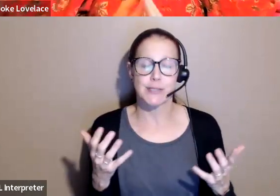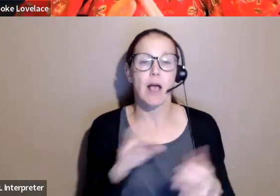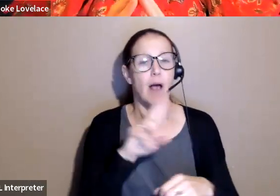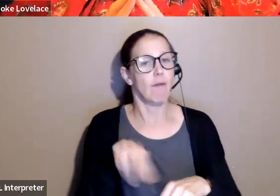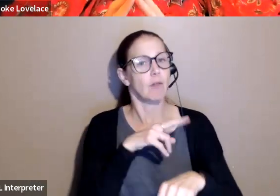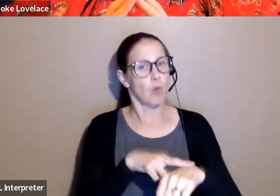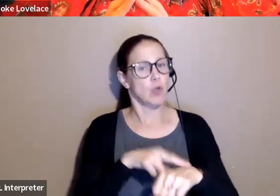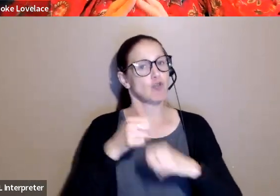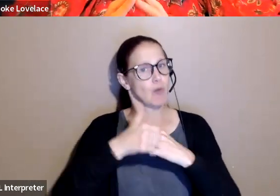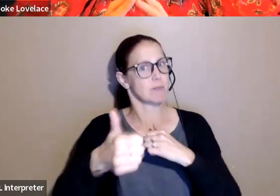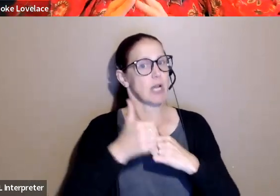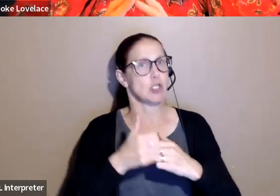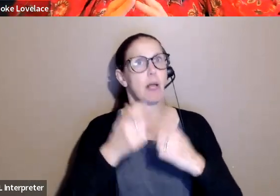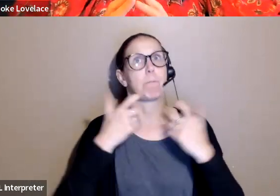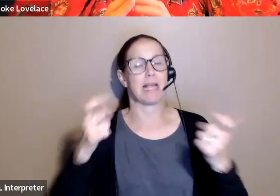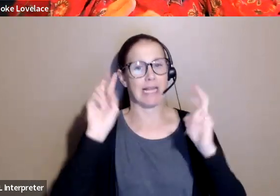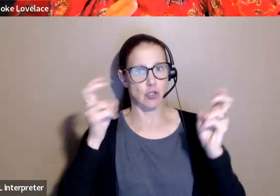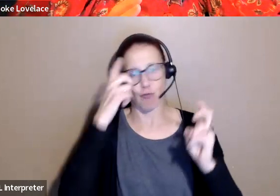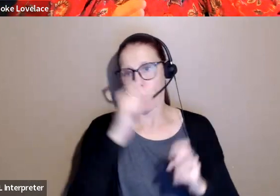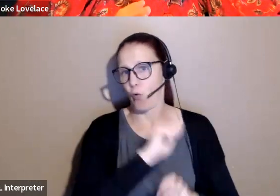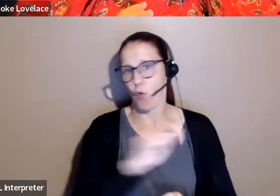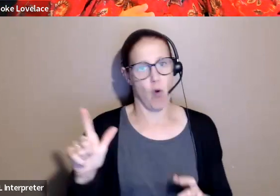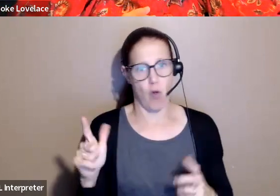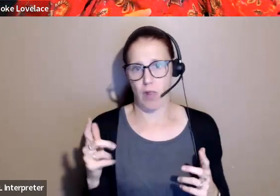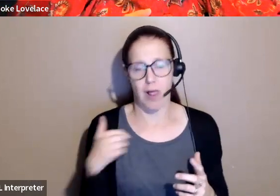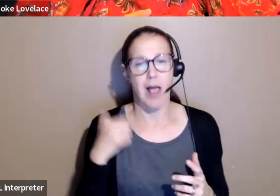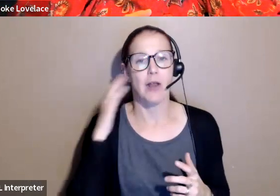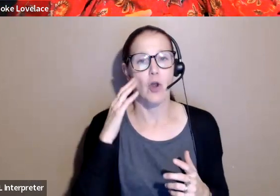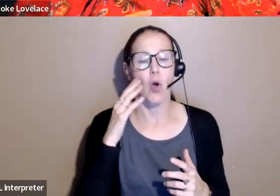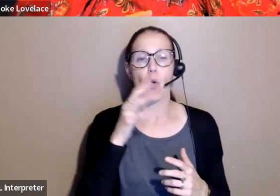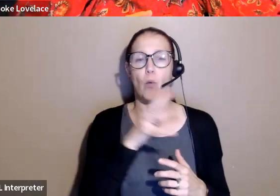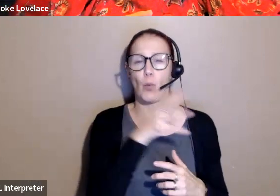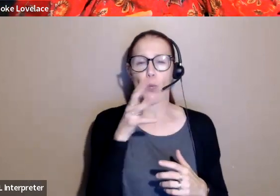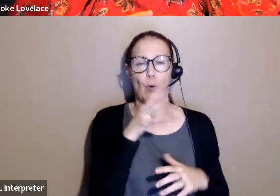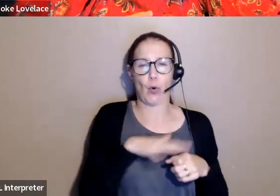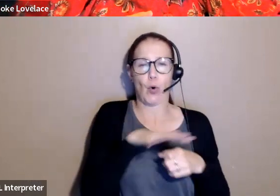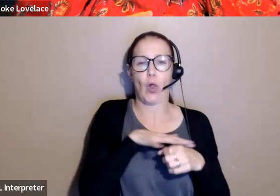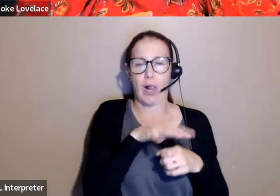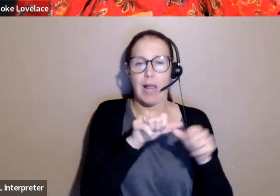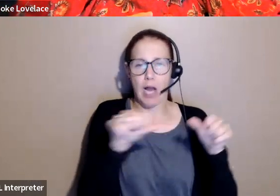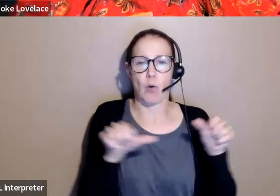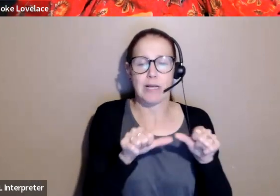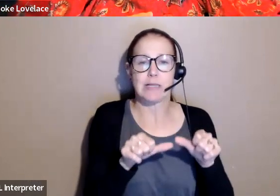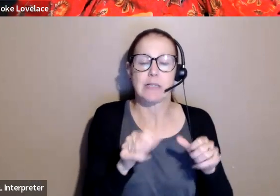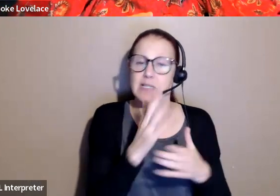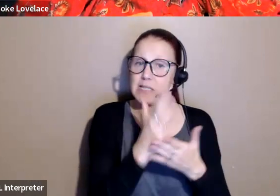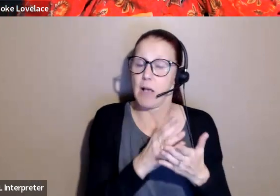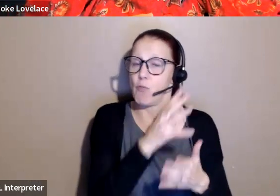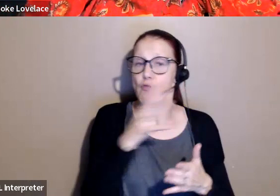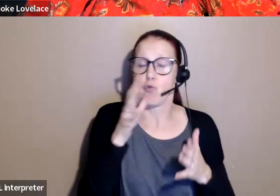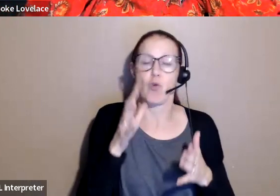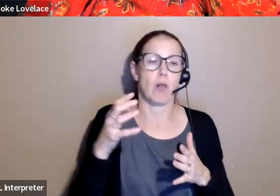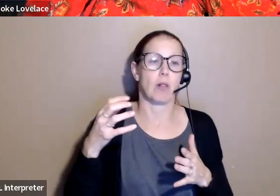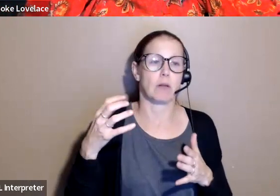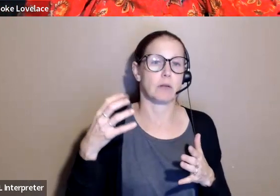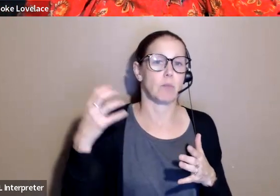fact, transportation is an issue for everyone. I know rural areas have, some rural employers actually